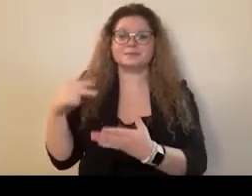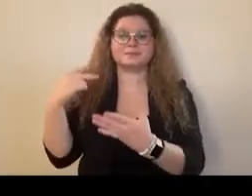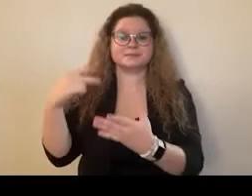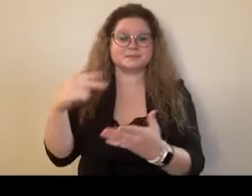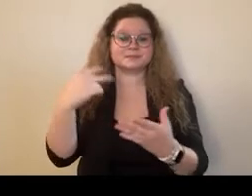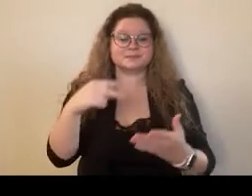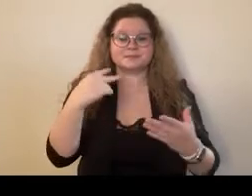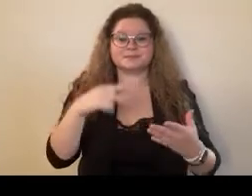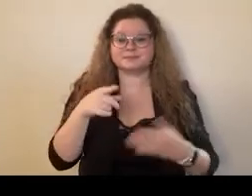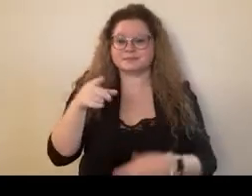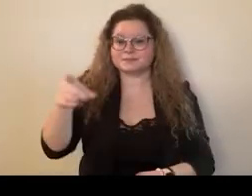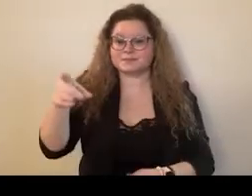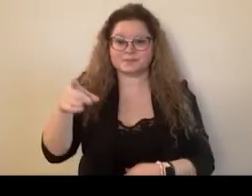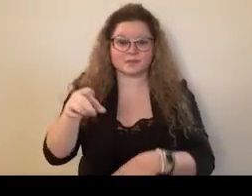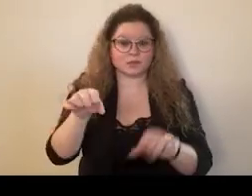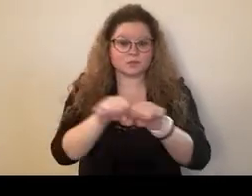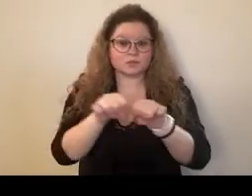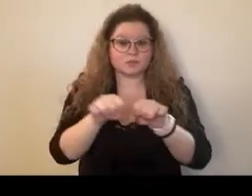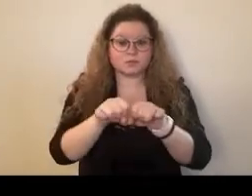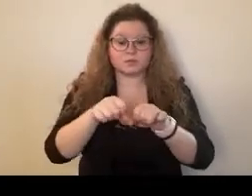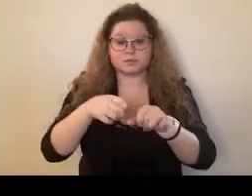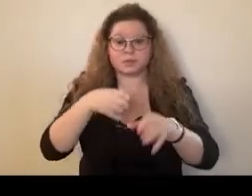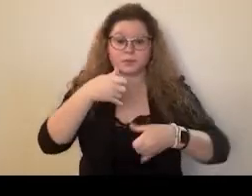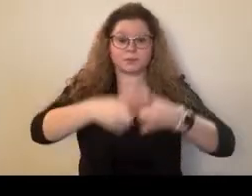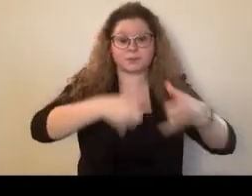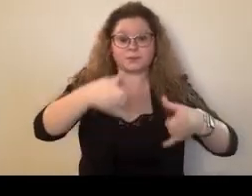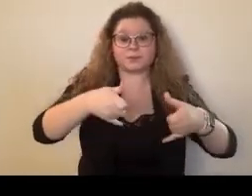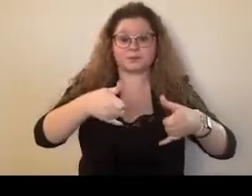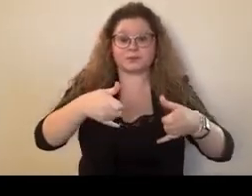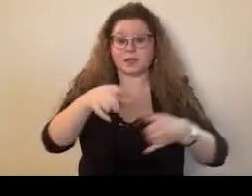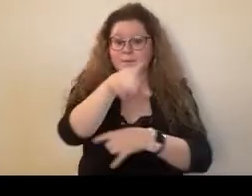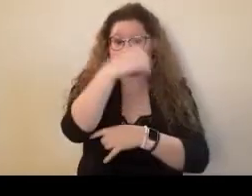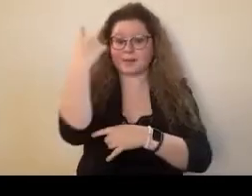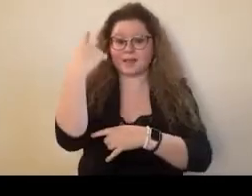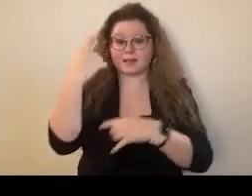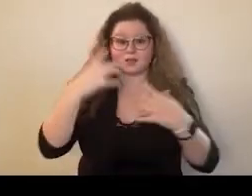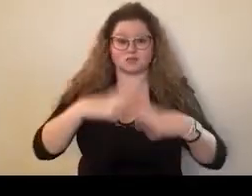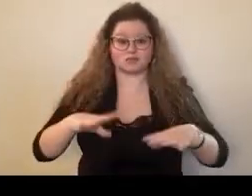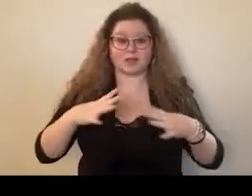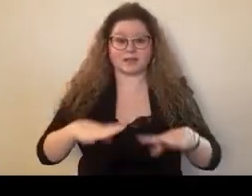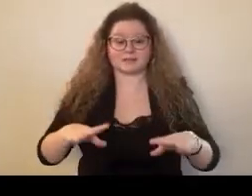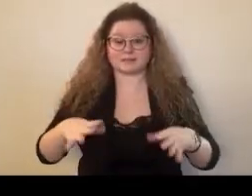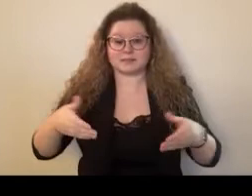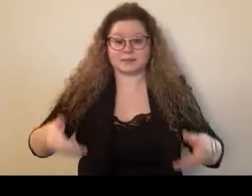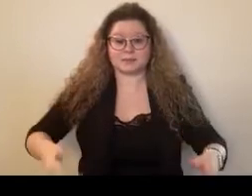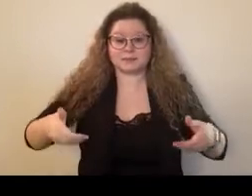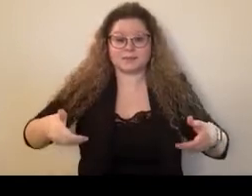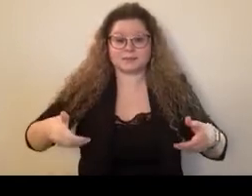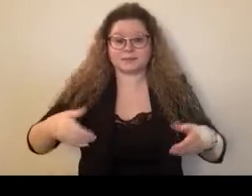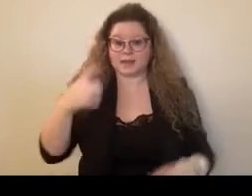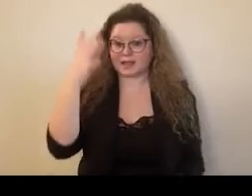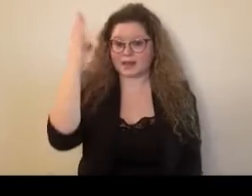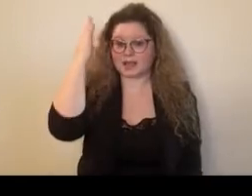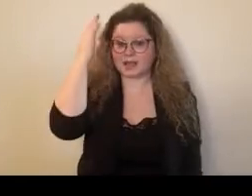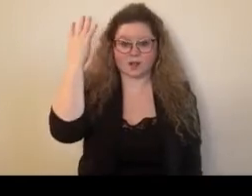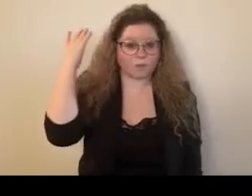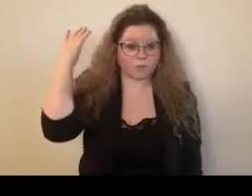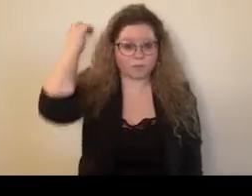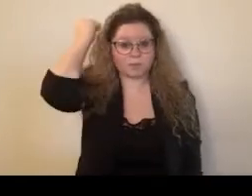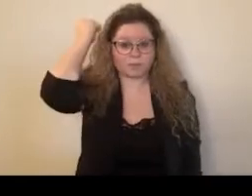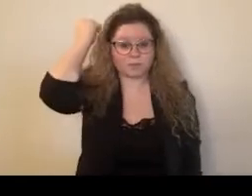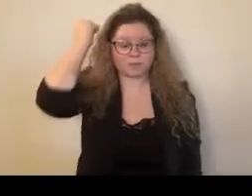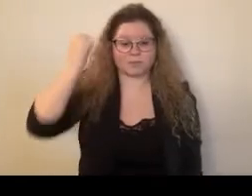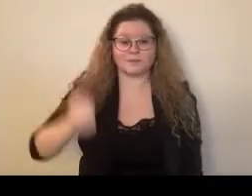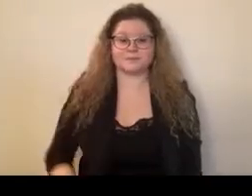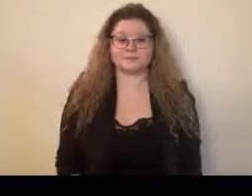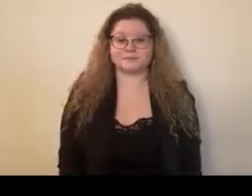high heel shoes with a short black dress and her hair up in a ponytail. In the background, members of the